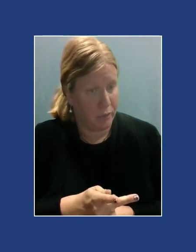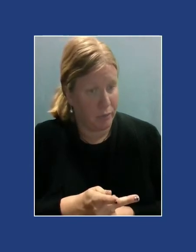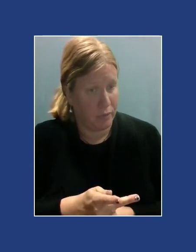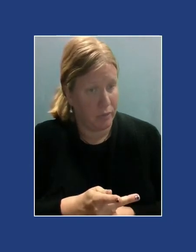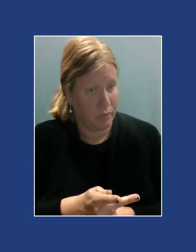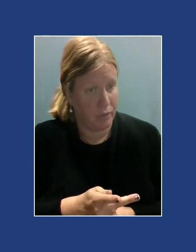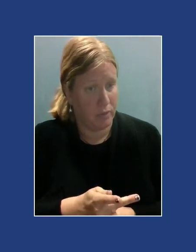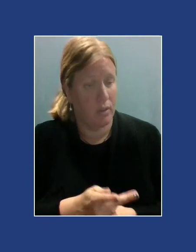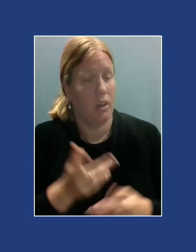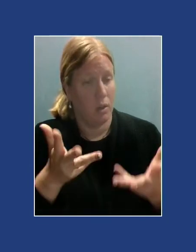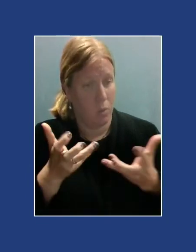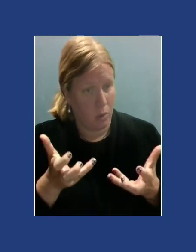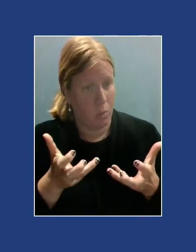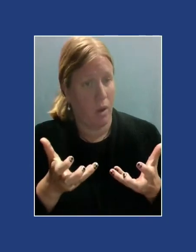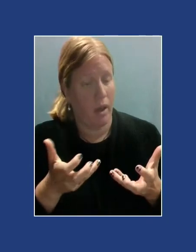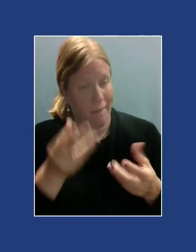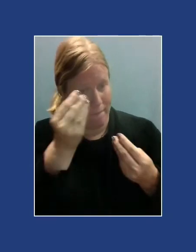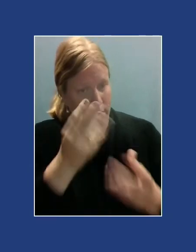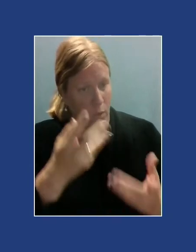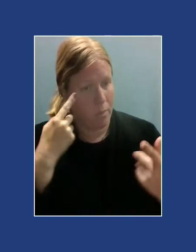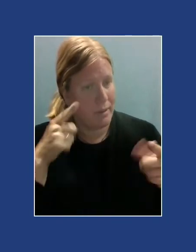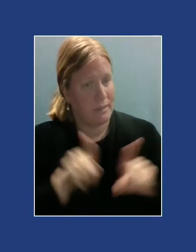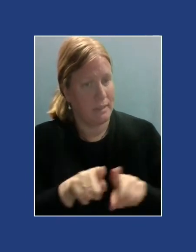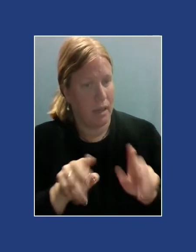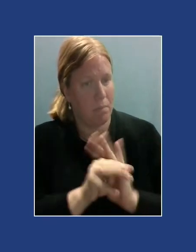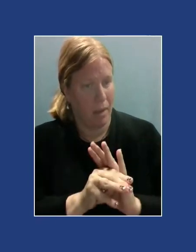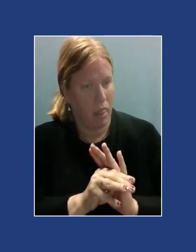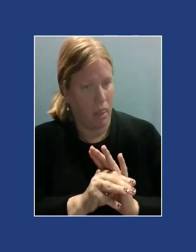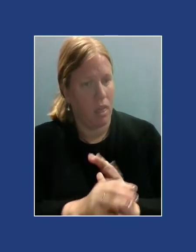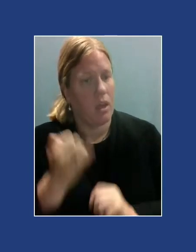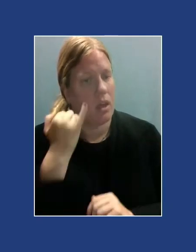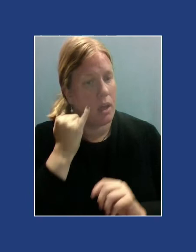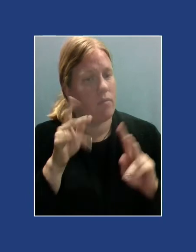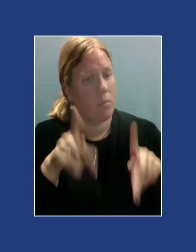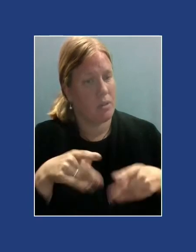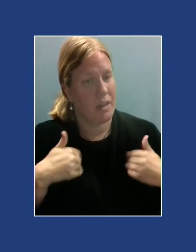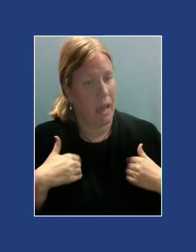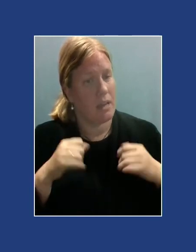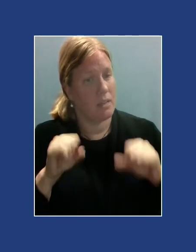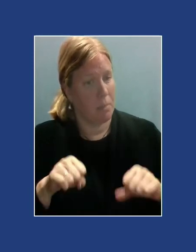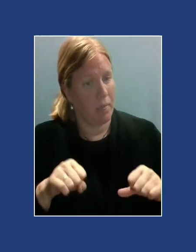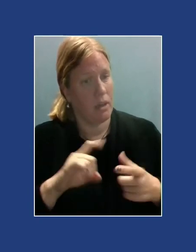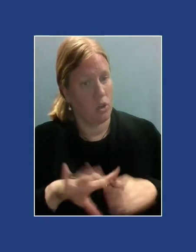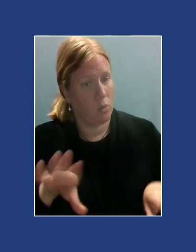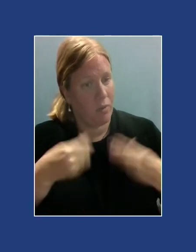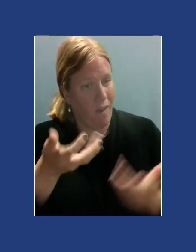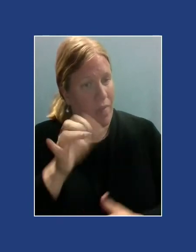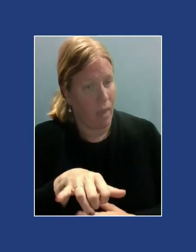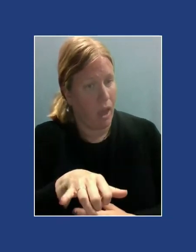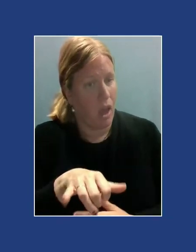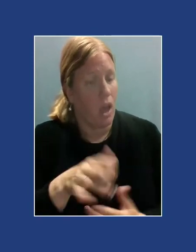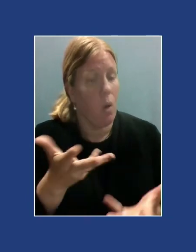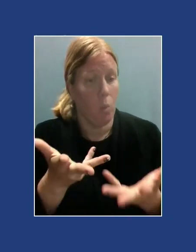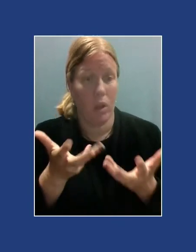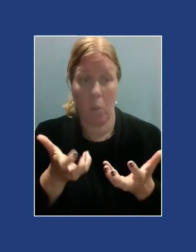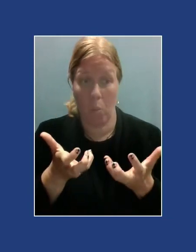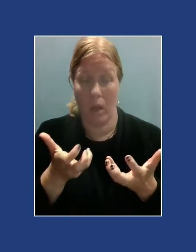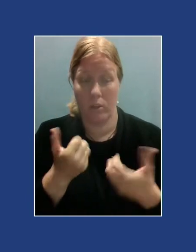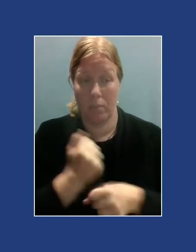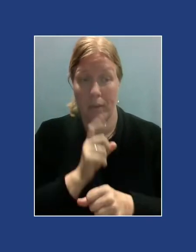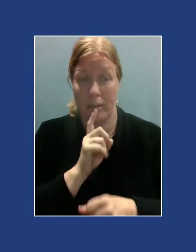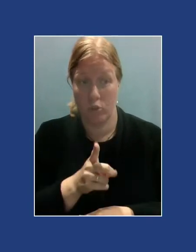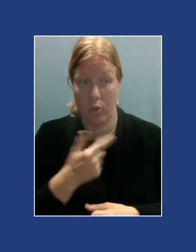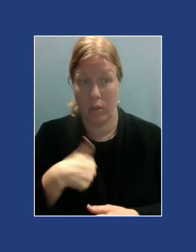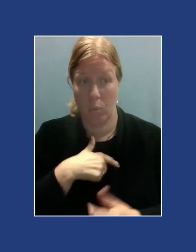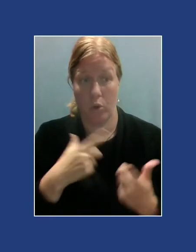this based on an informed consent model. And if the patient has capacity to provide this, we really want to ensure that we're